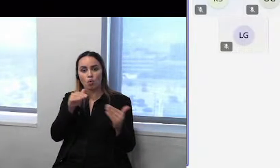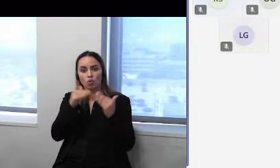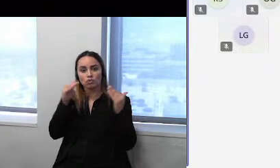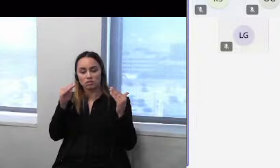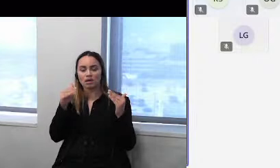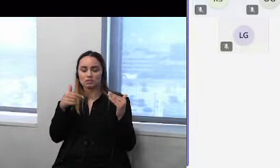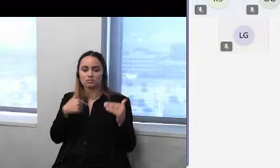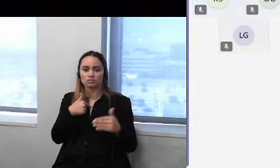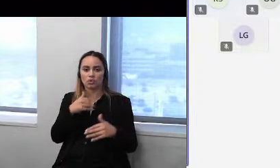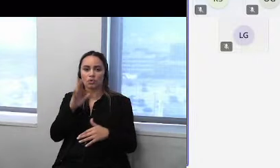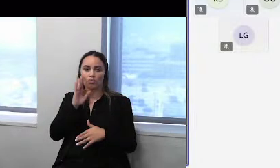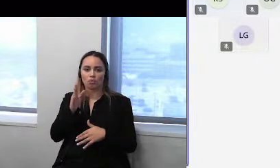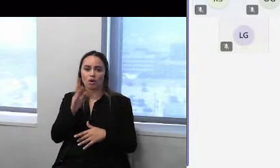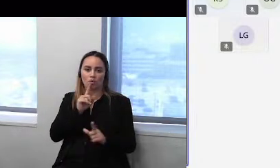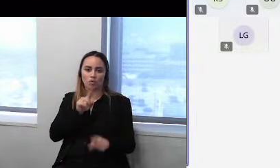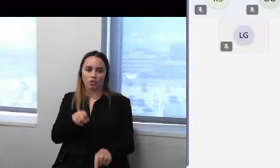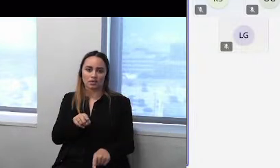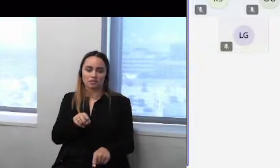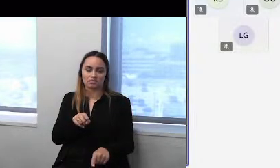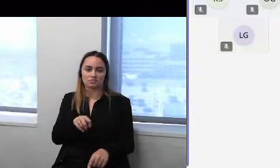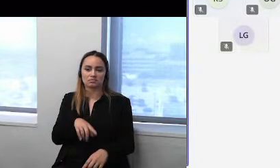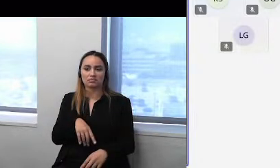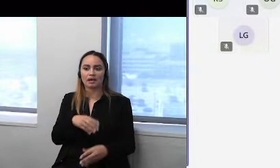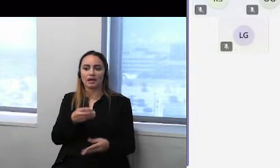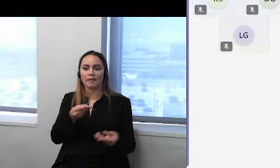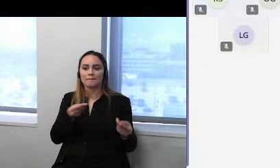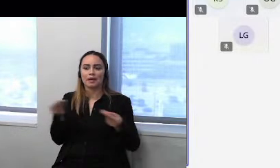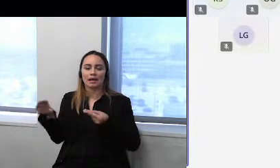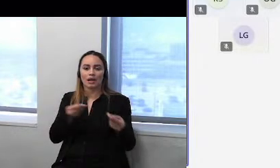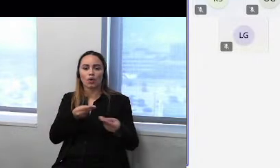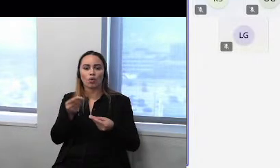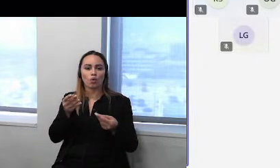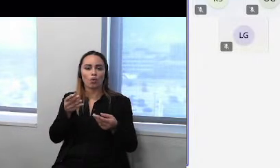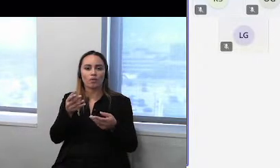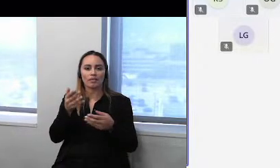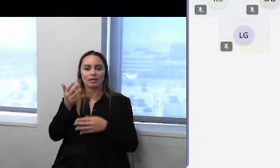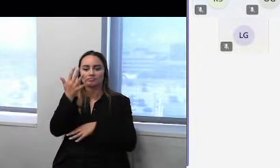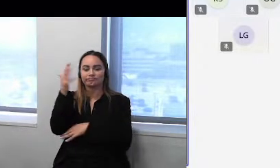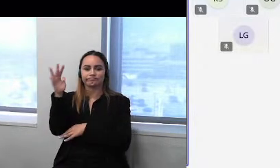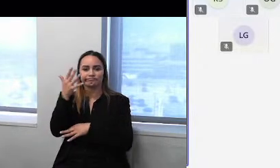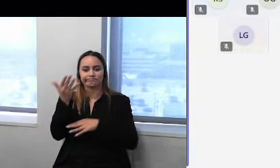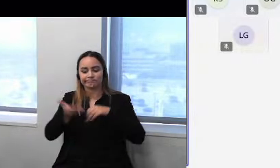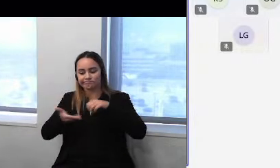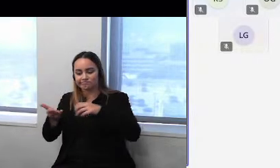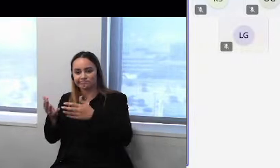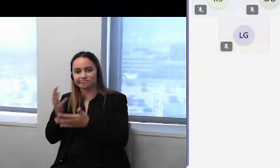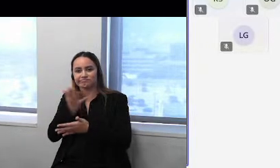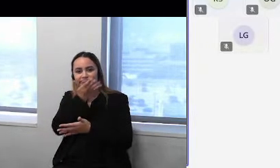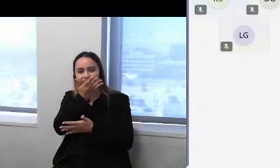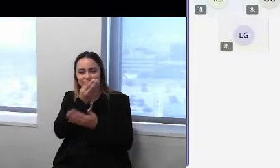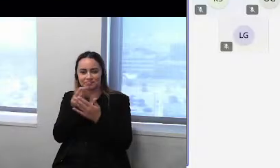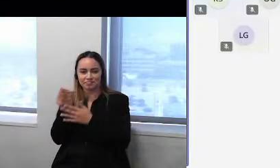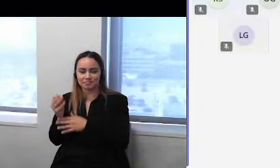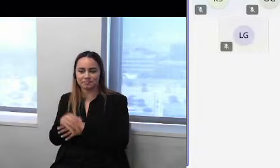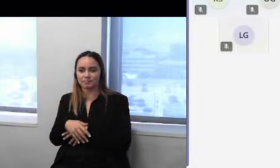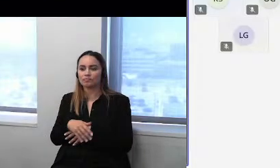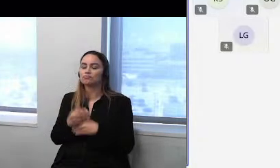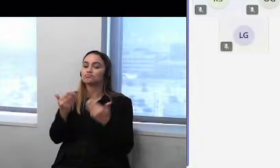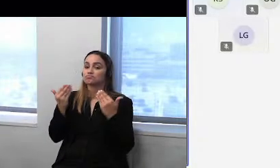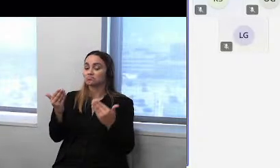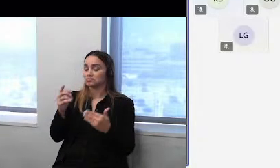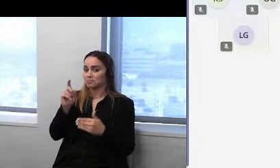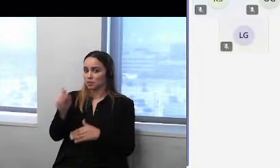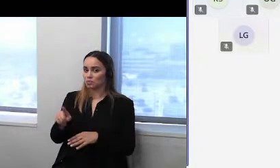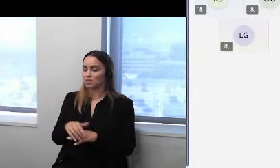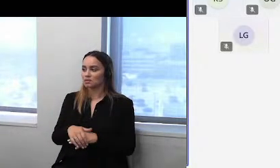vegetation management, so All right, well, I let's go. thought he was going to talk about vegetation management. Go ahead with your question, sir. Can I ask the